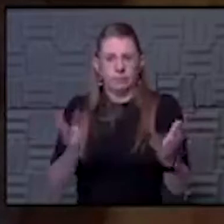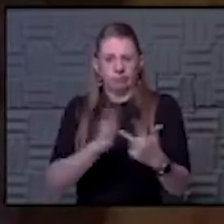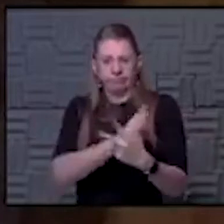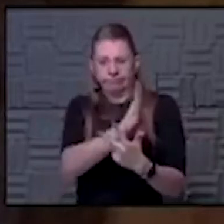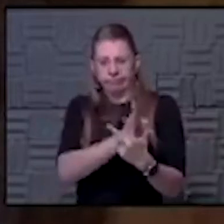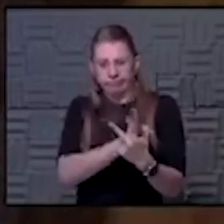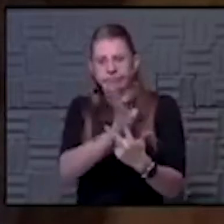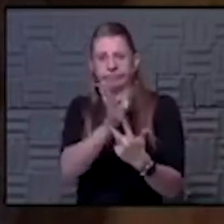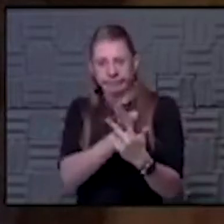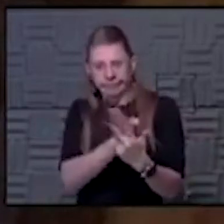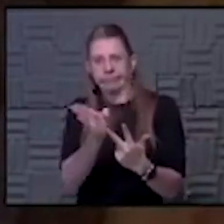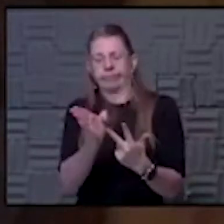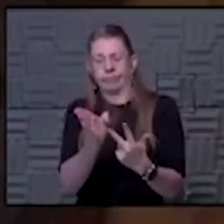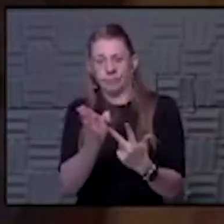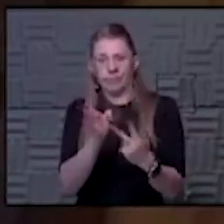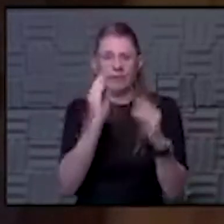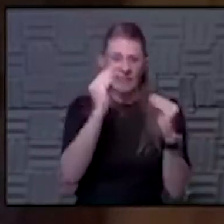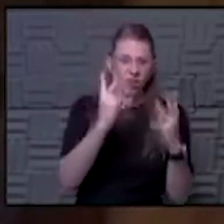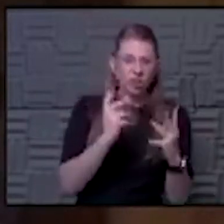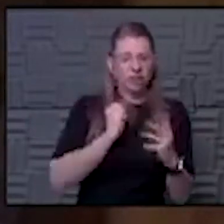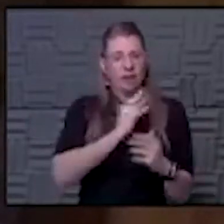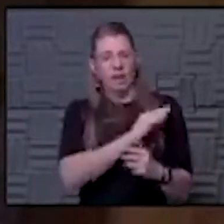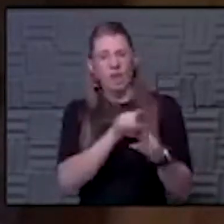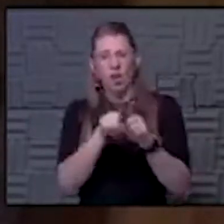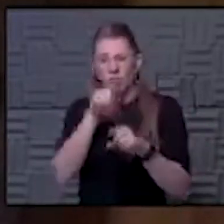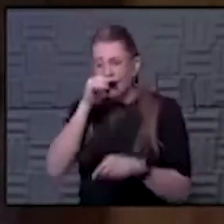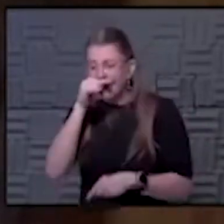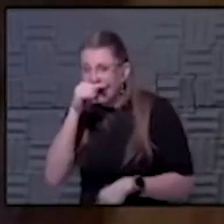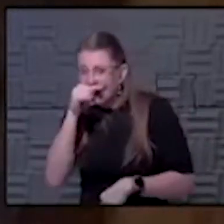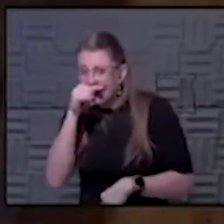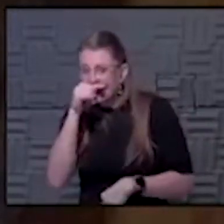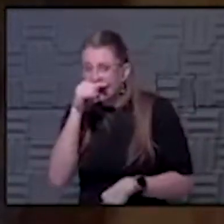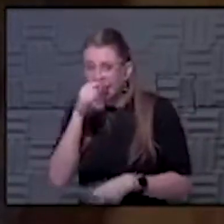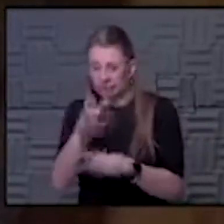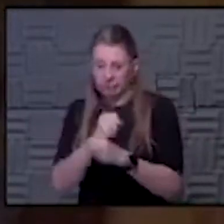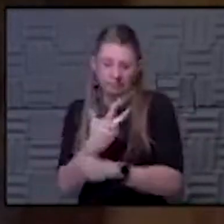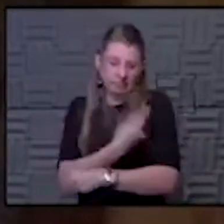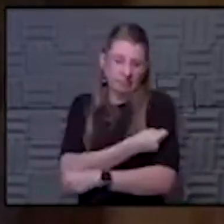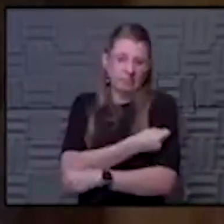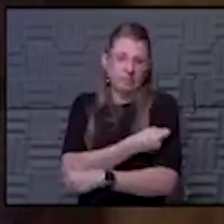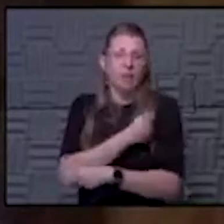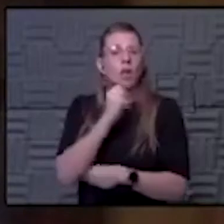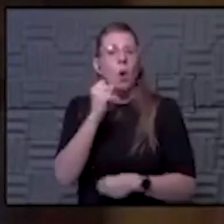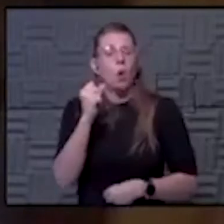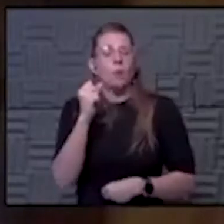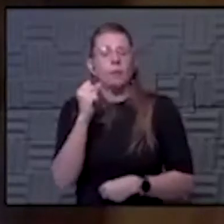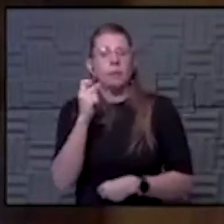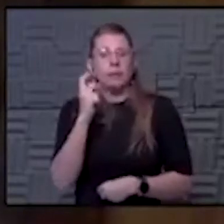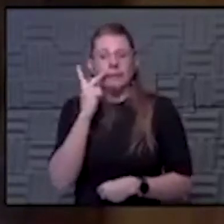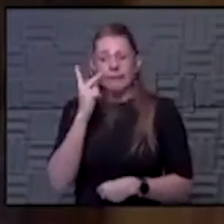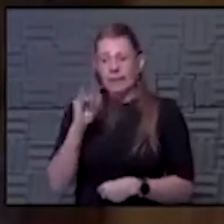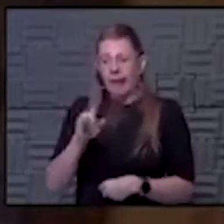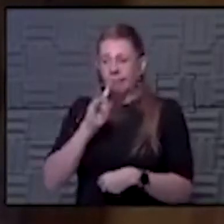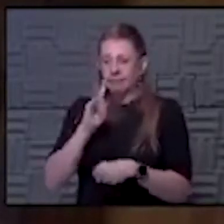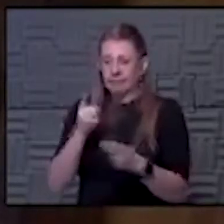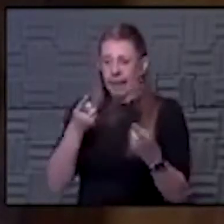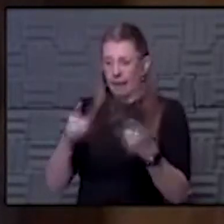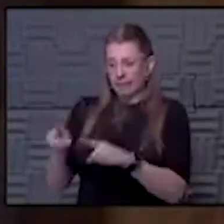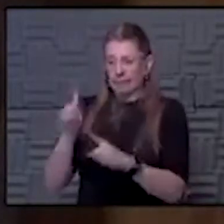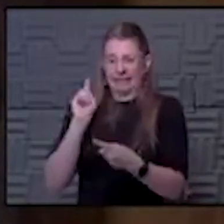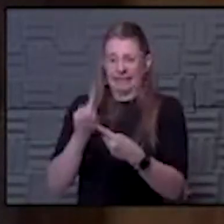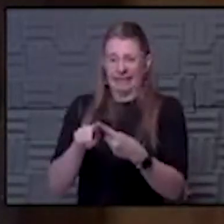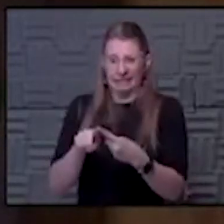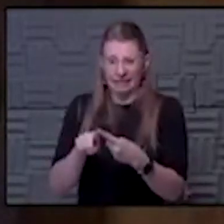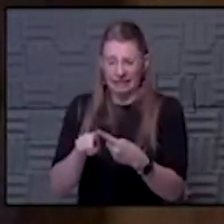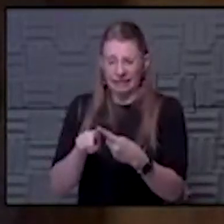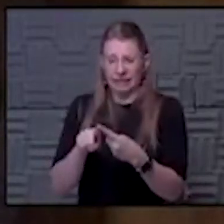our teachers and other staff in the schools, but also our kids. I don't see that being a reality until the beginning